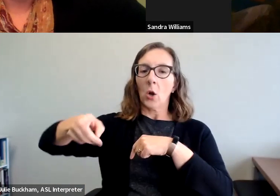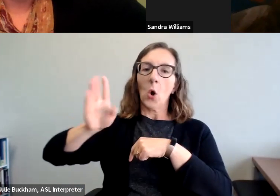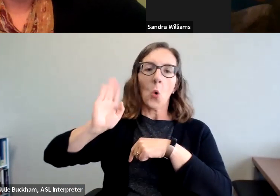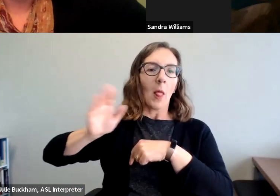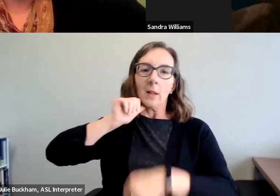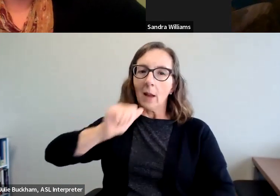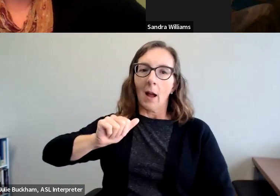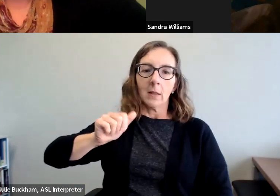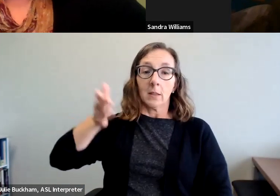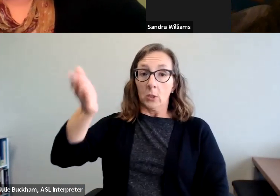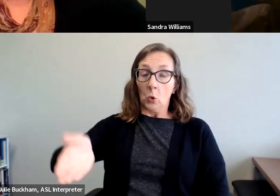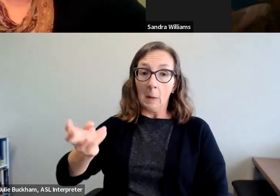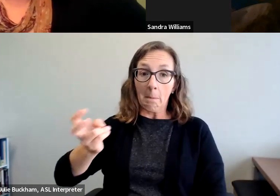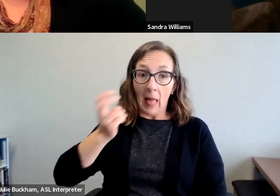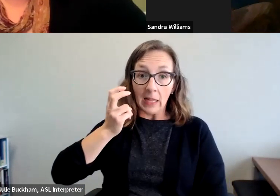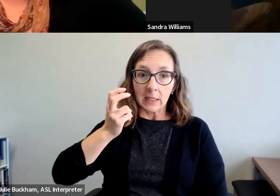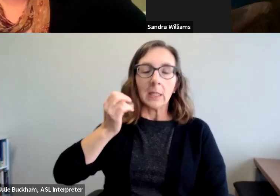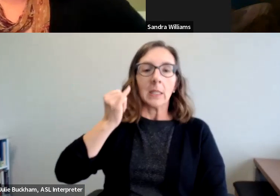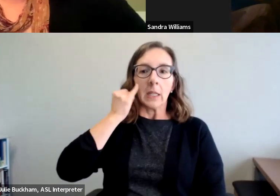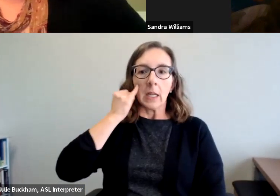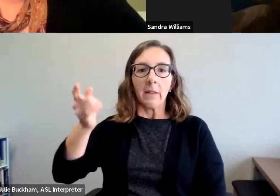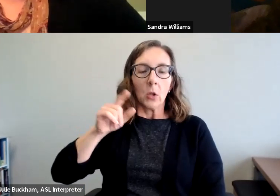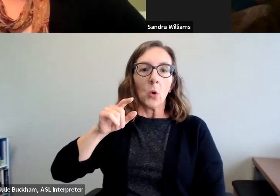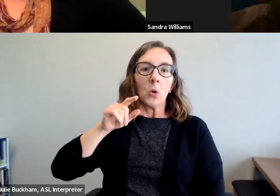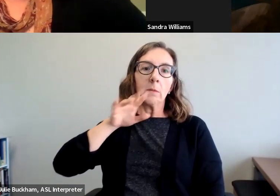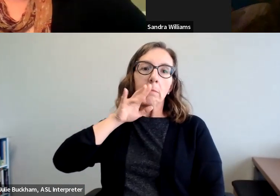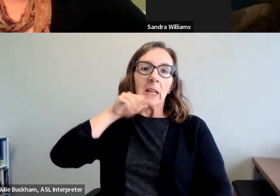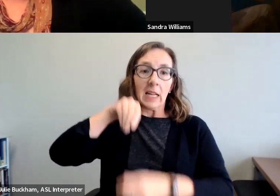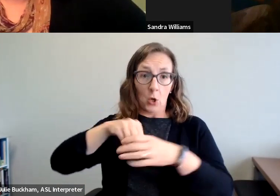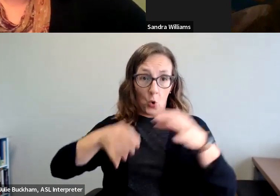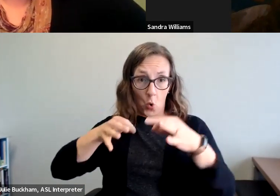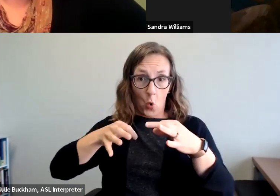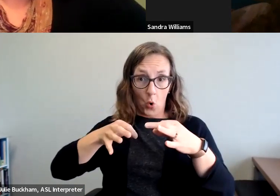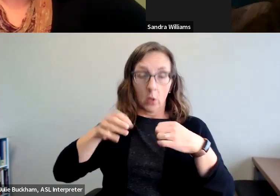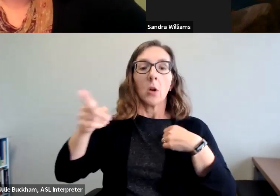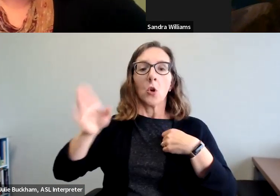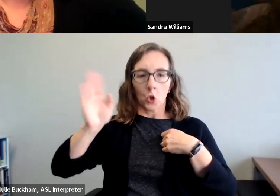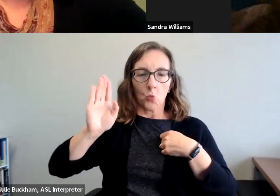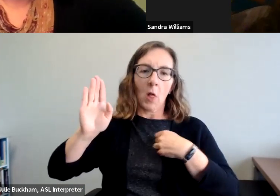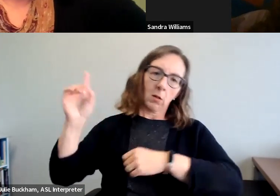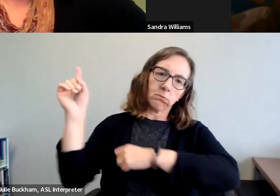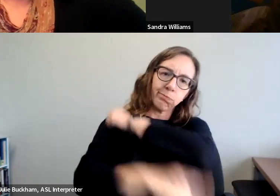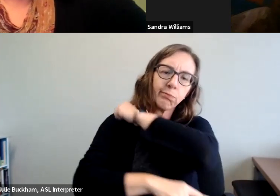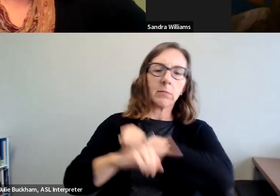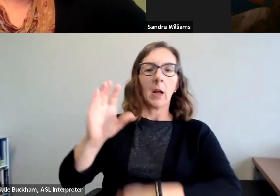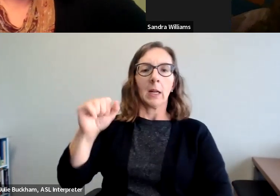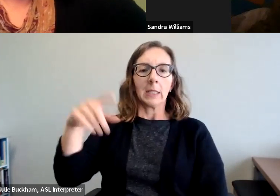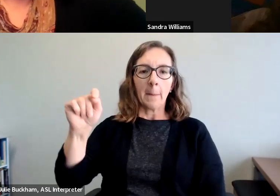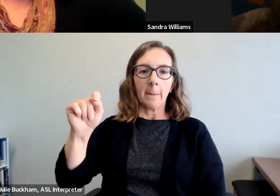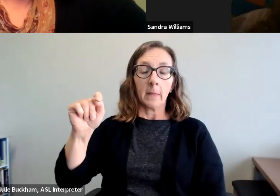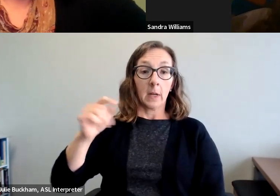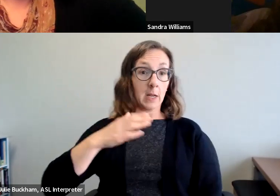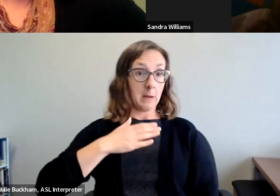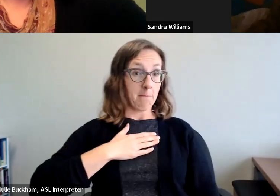blind. If you open your mouth in my courtroom, you will be in contempt. My representative got